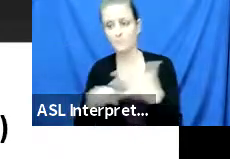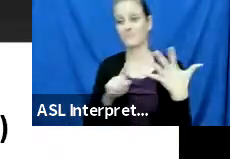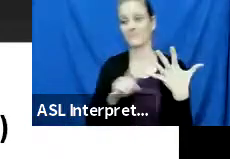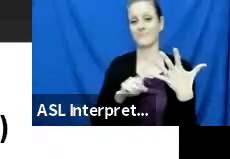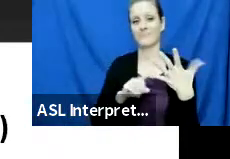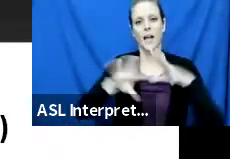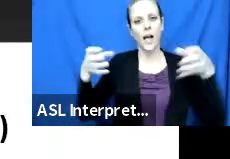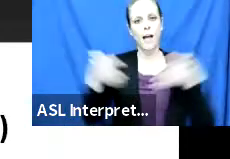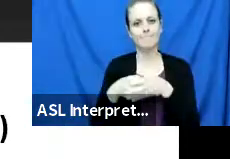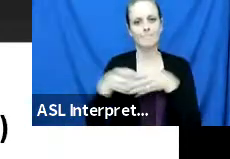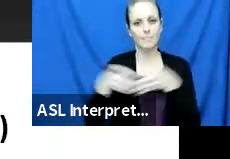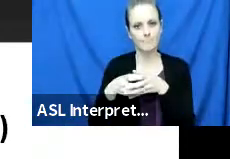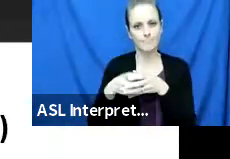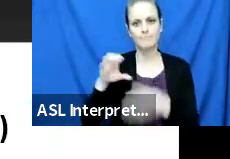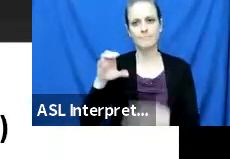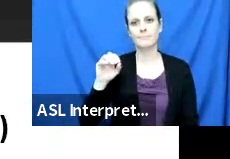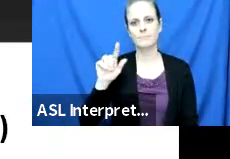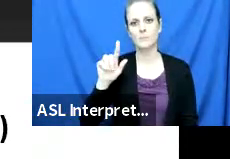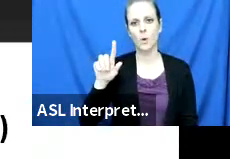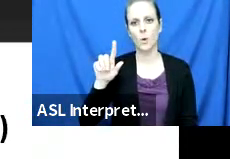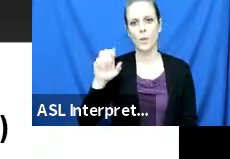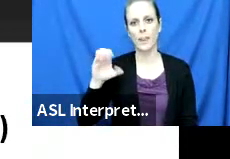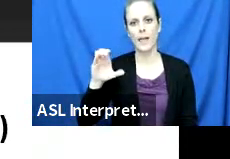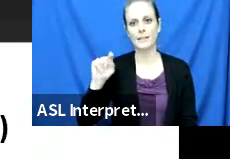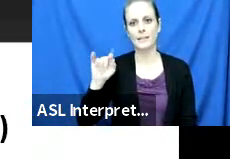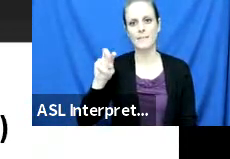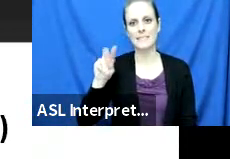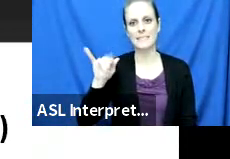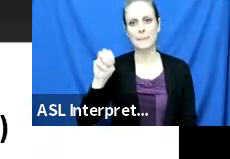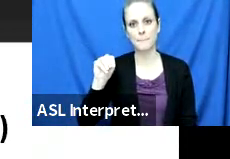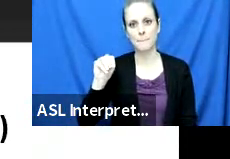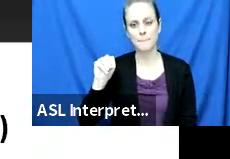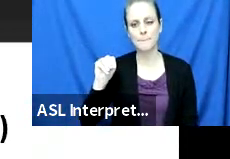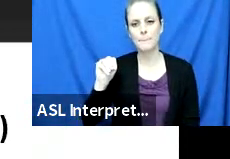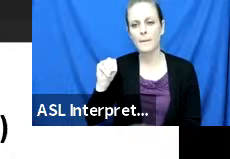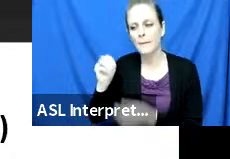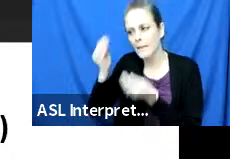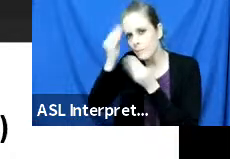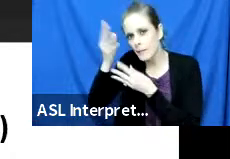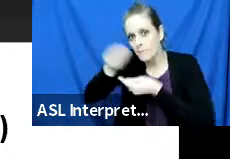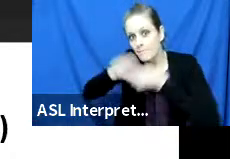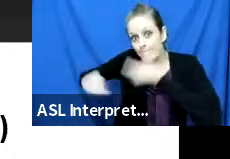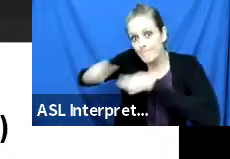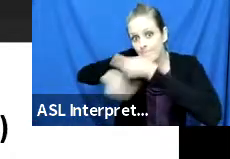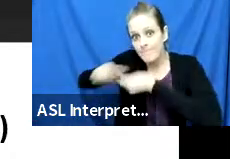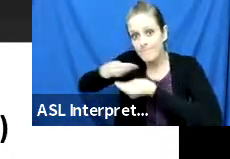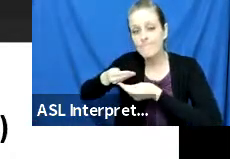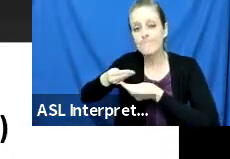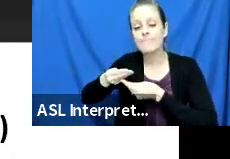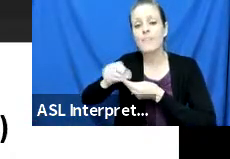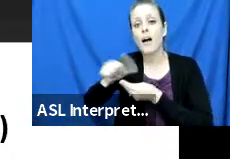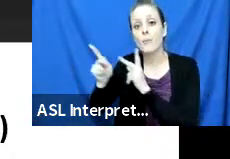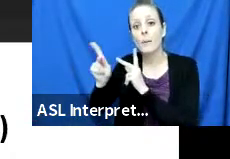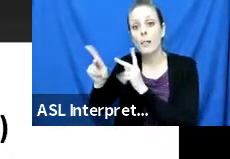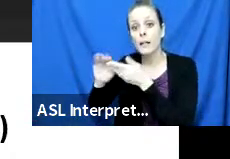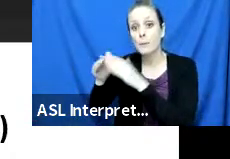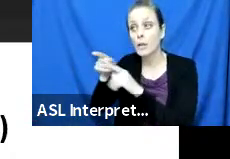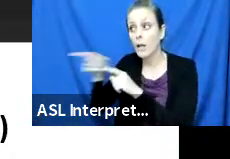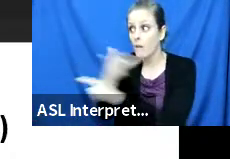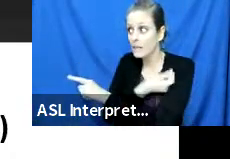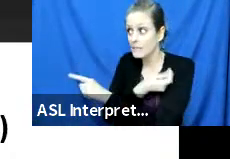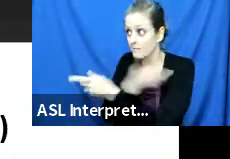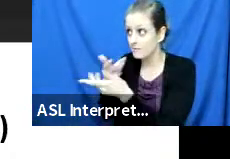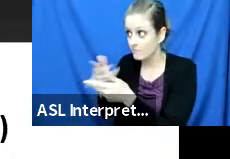collectivism, getting information from other trusted sources, other people in the community getting vaccinated,